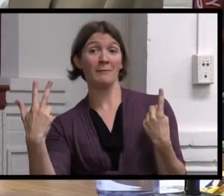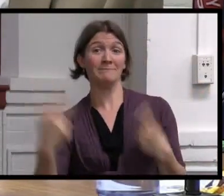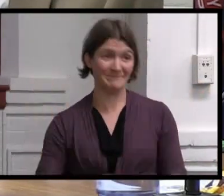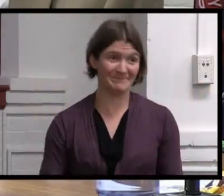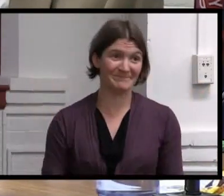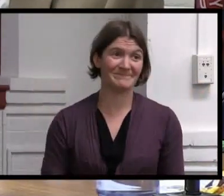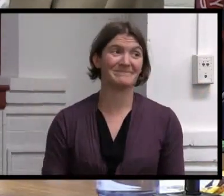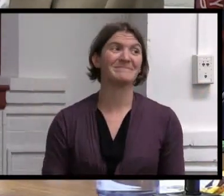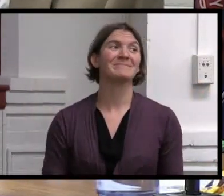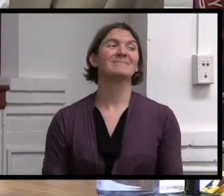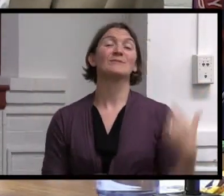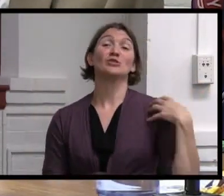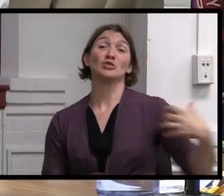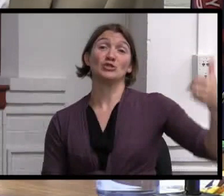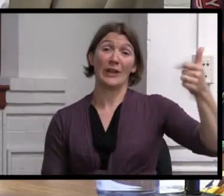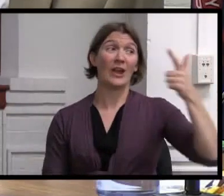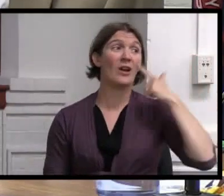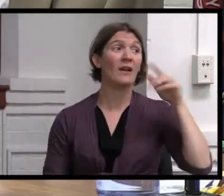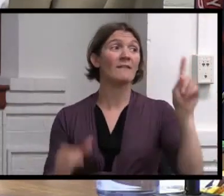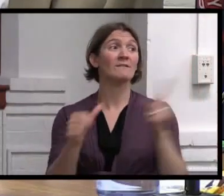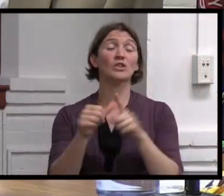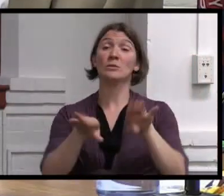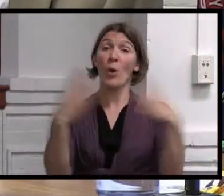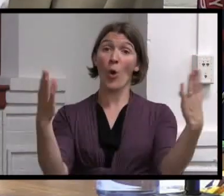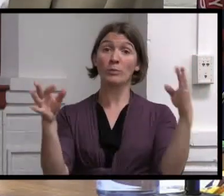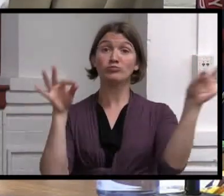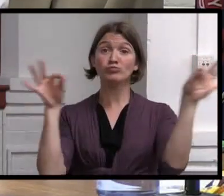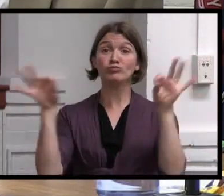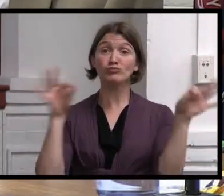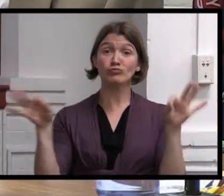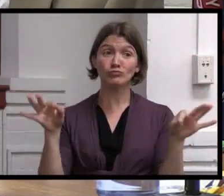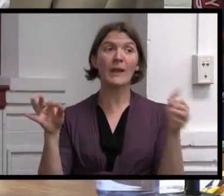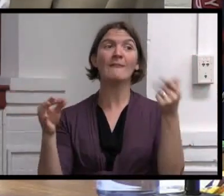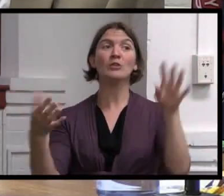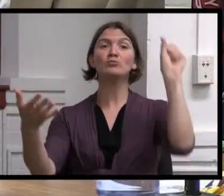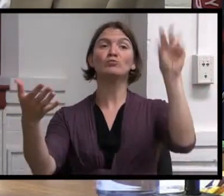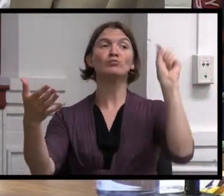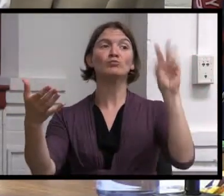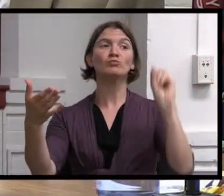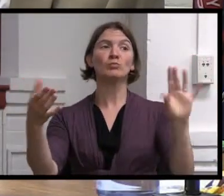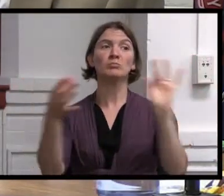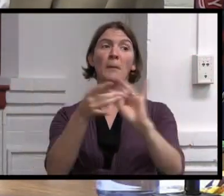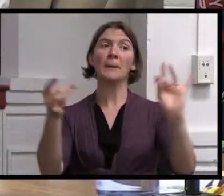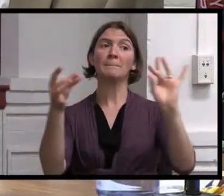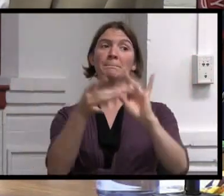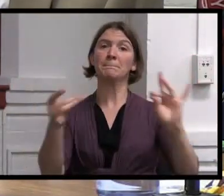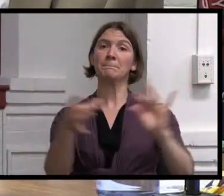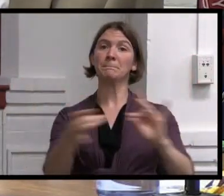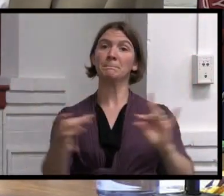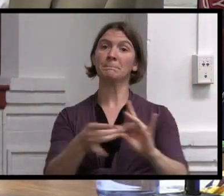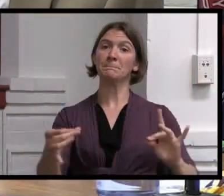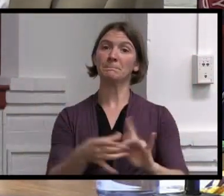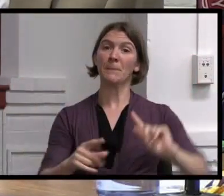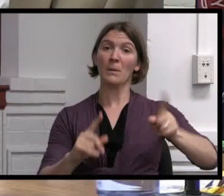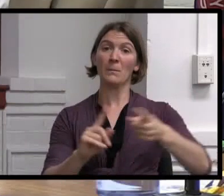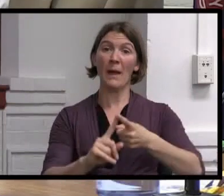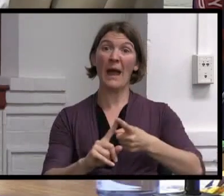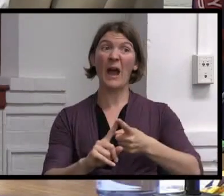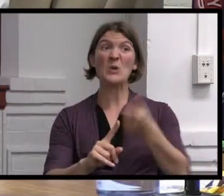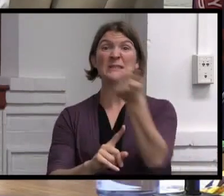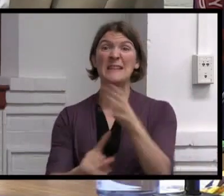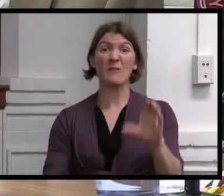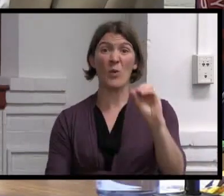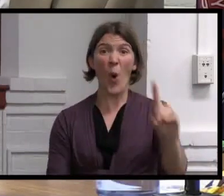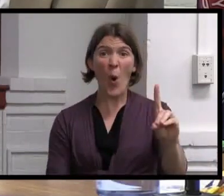I want to start the meeting off with making a few comments about the recent overdoses that